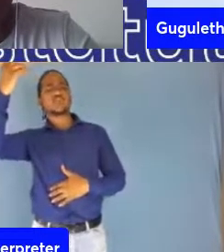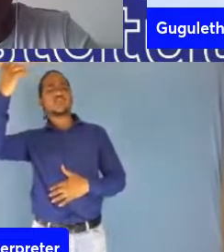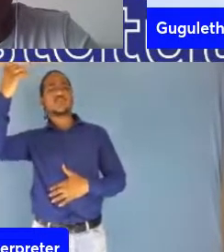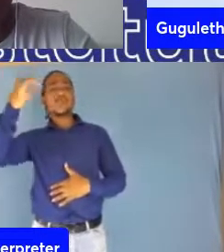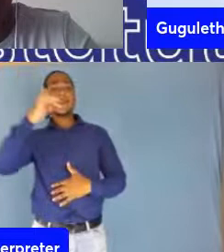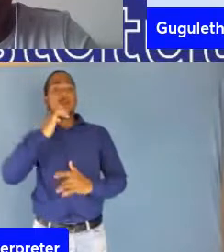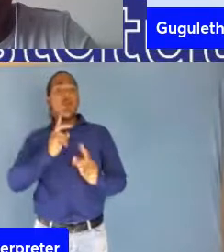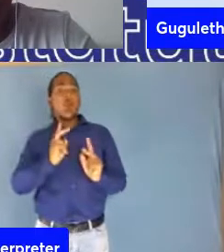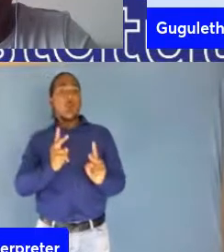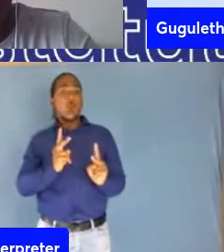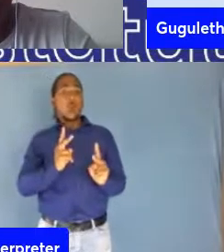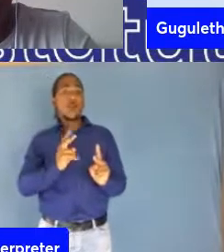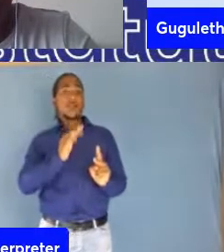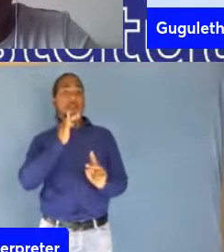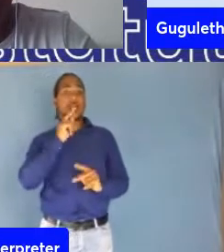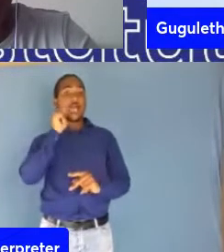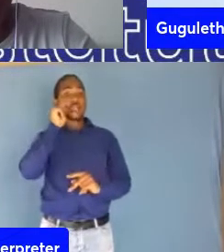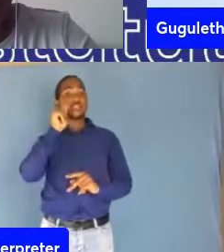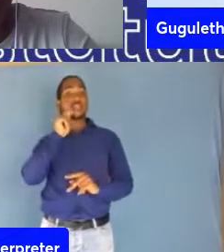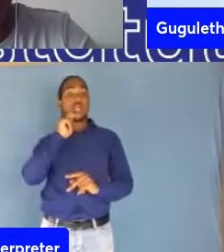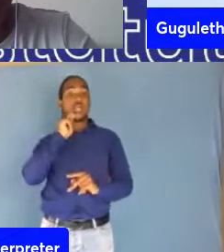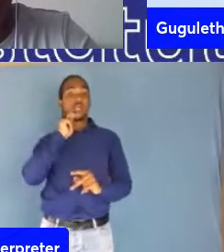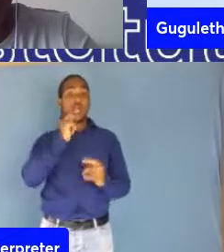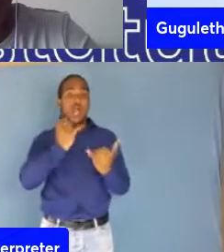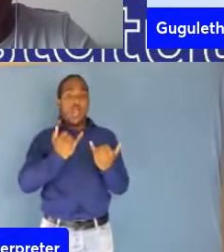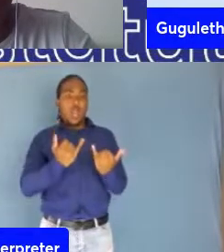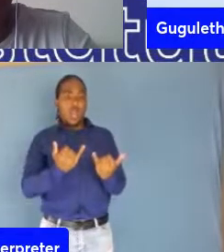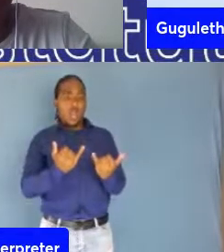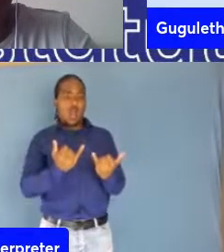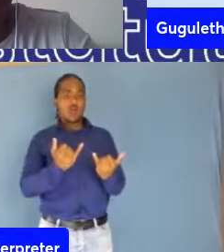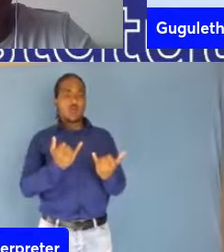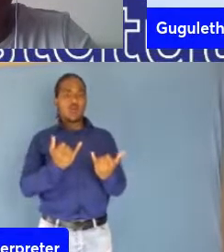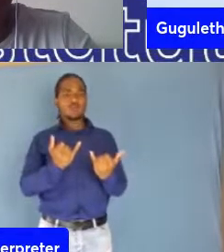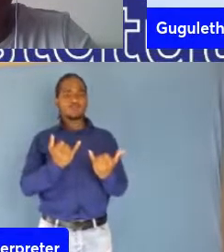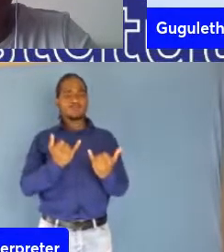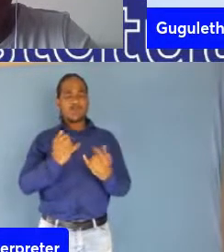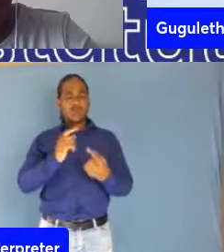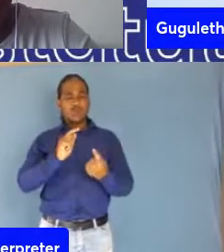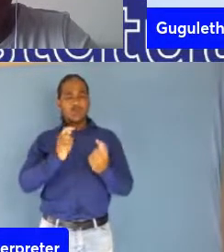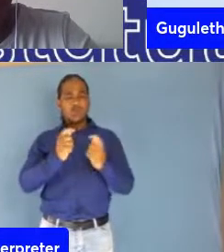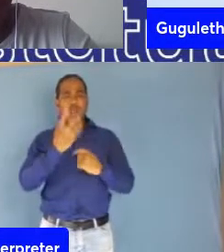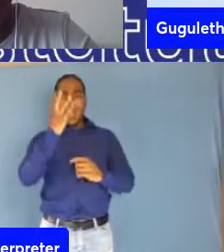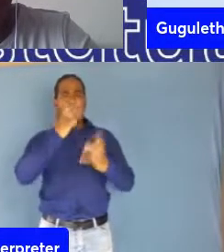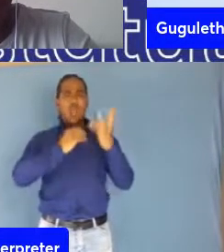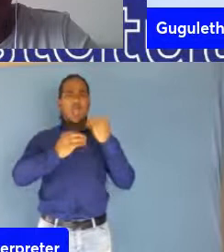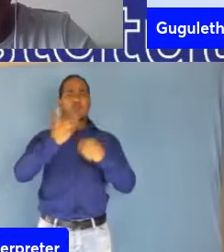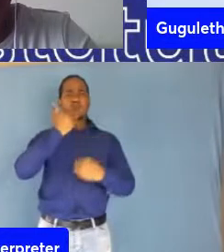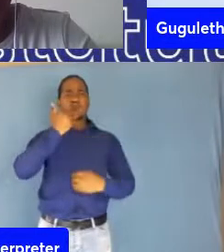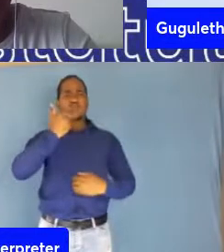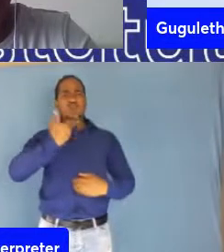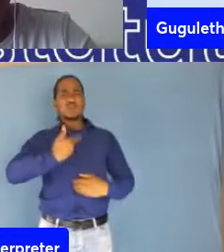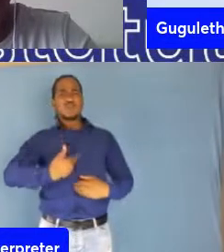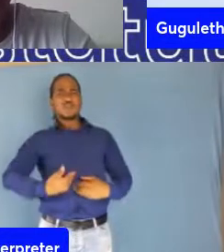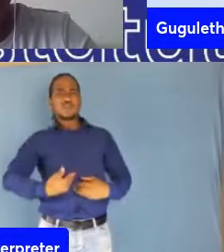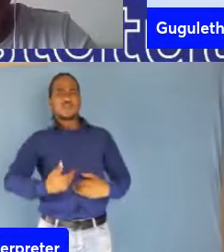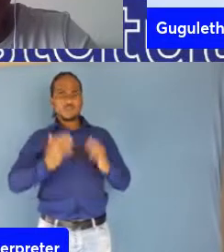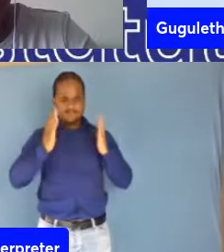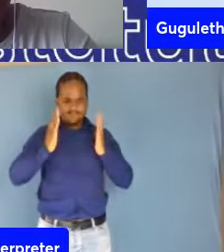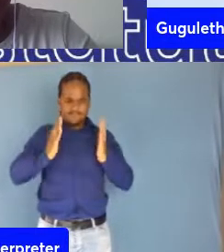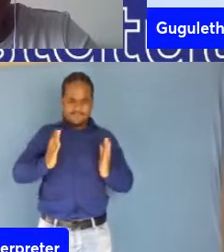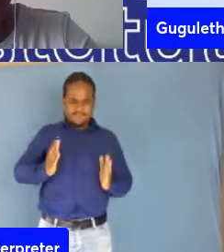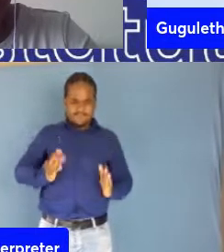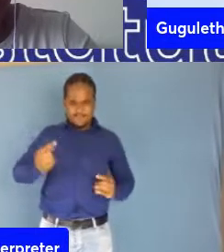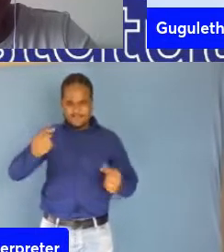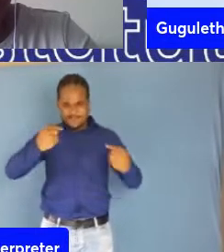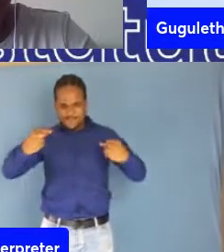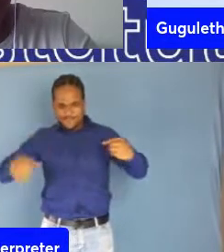in a stage where they are formulating their identity. They should be curious about their body parts, and they've got